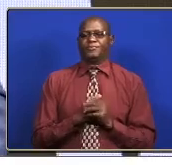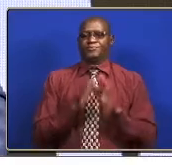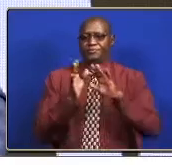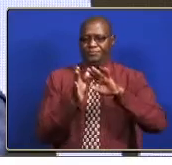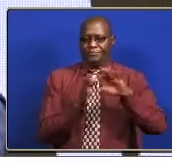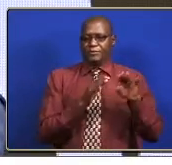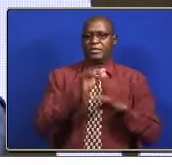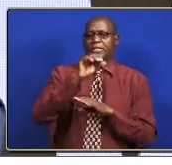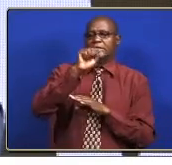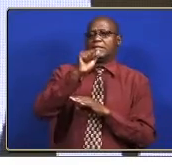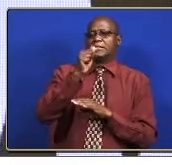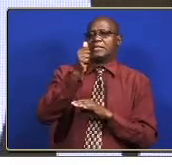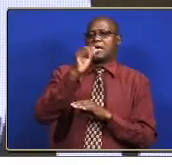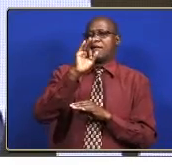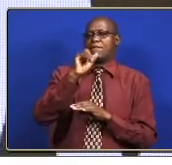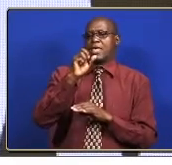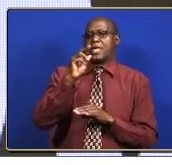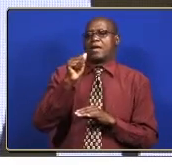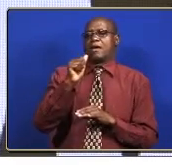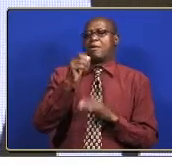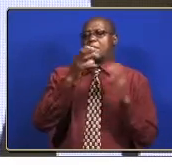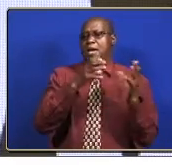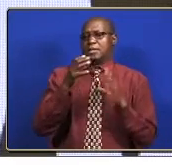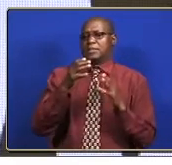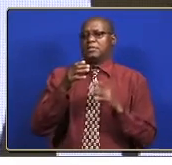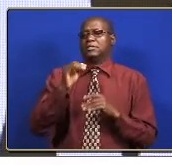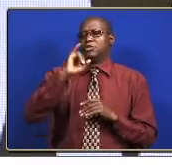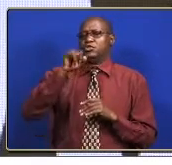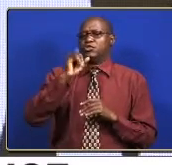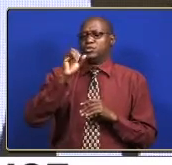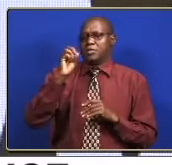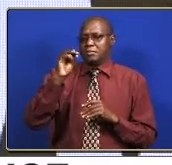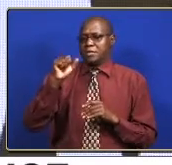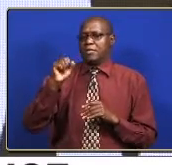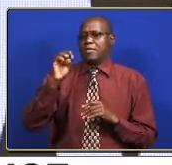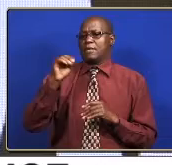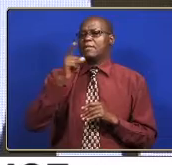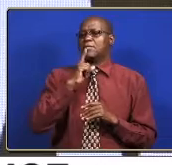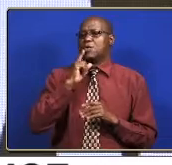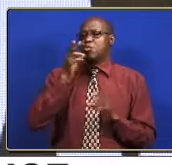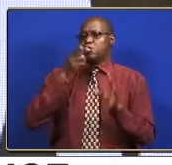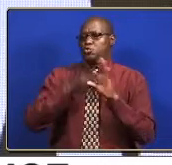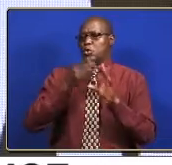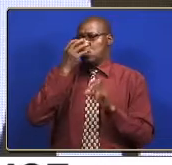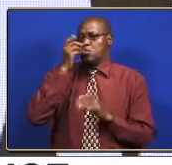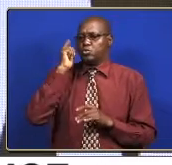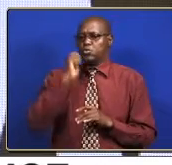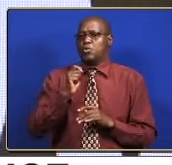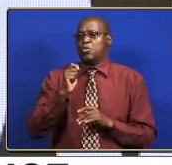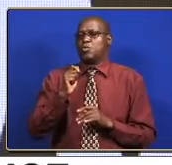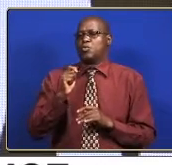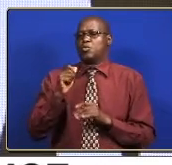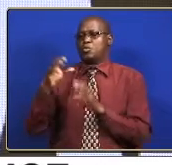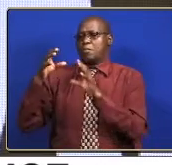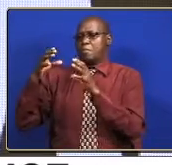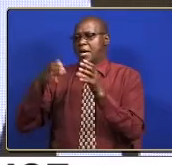Safina Party presidential aspirant Jimi Wanjigi now says that he will not join Deputy President William Ruto's Kenya Kwanza alliance ahead